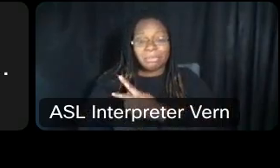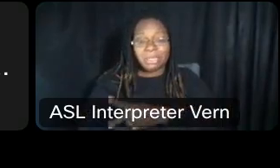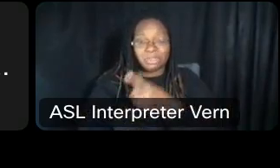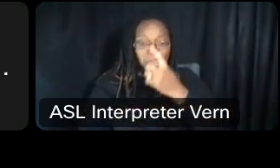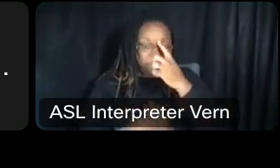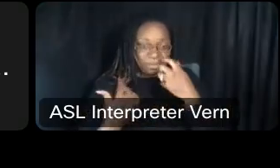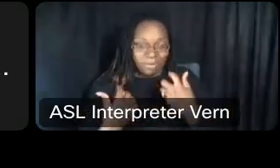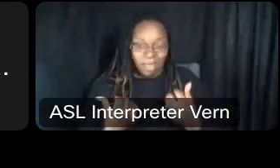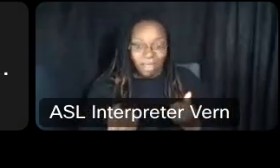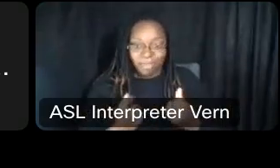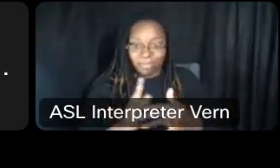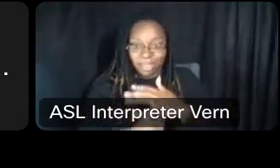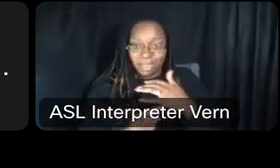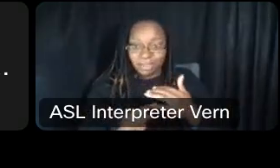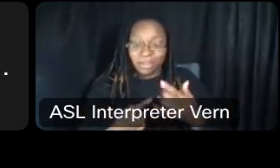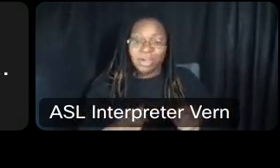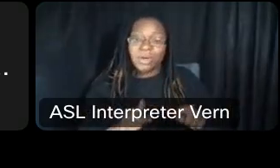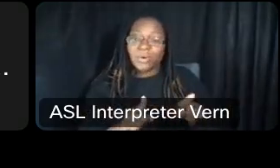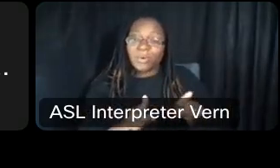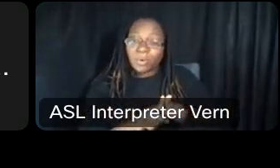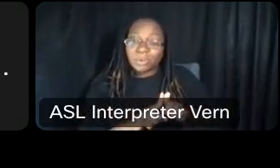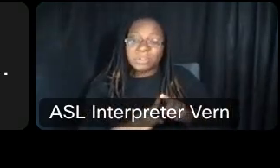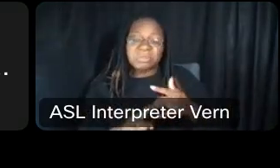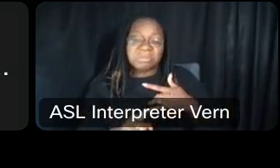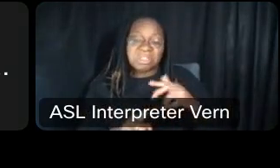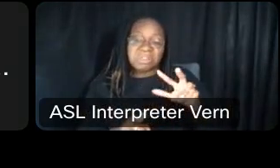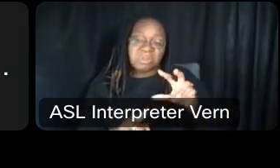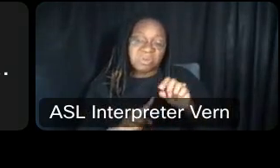and acute care settings.